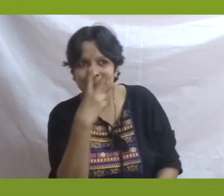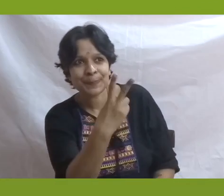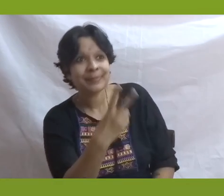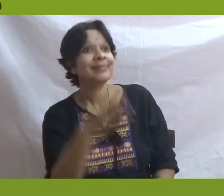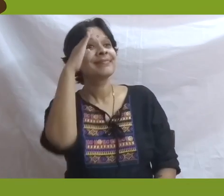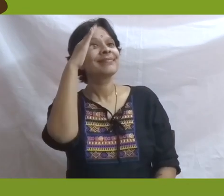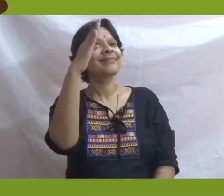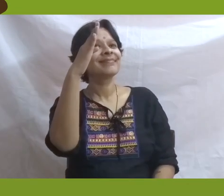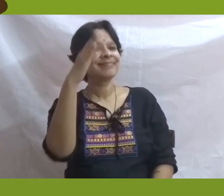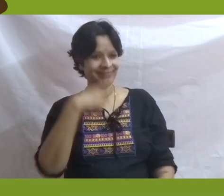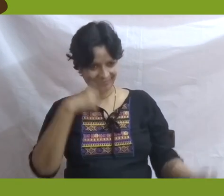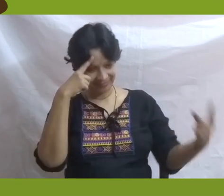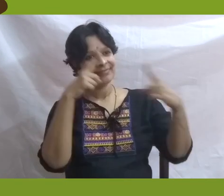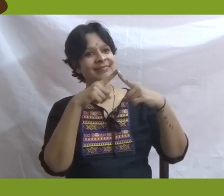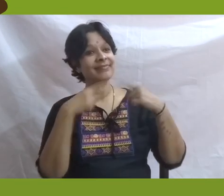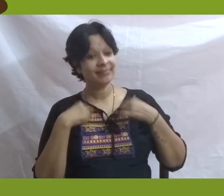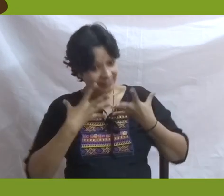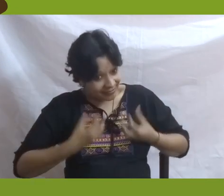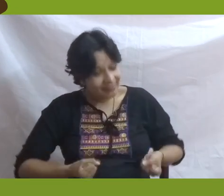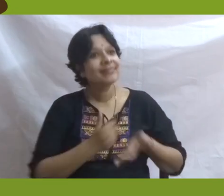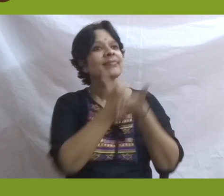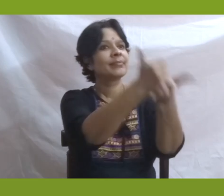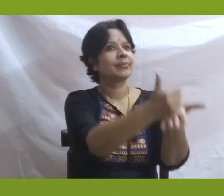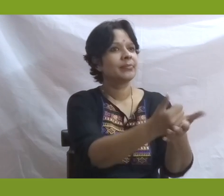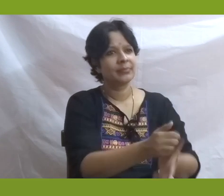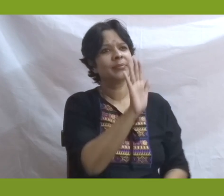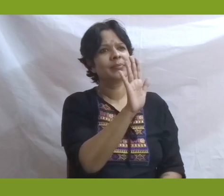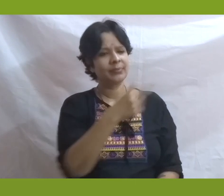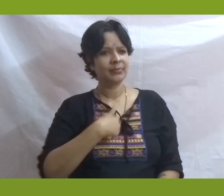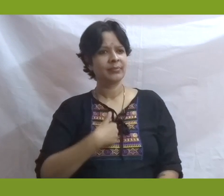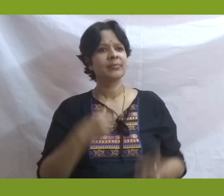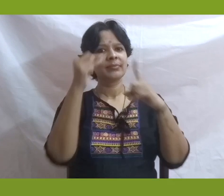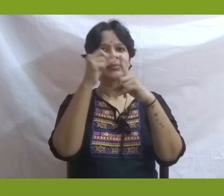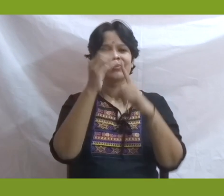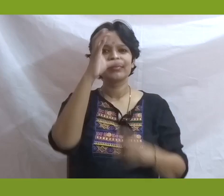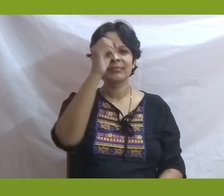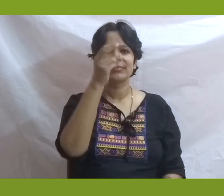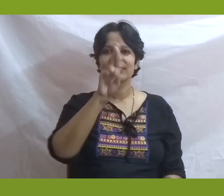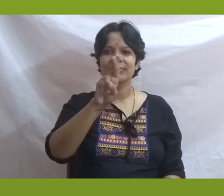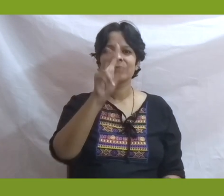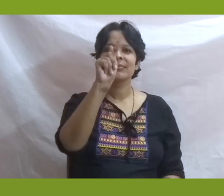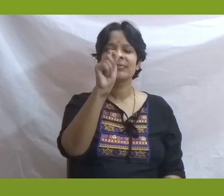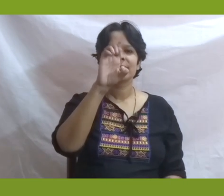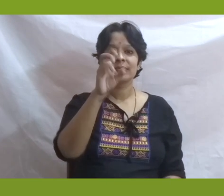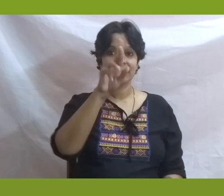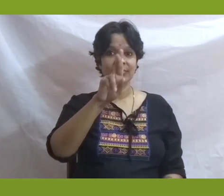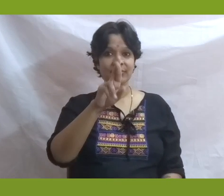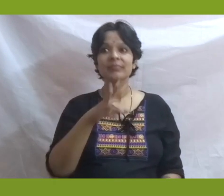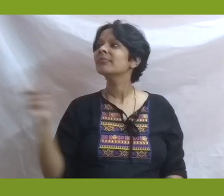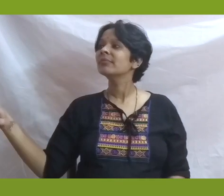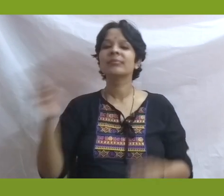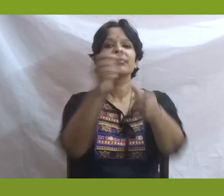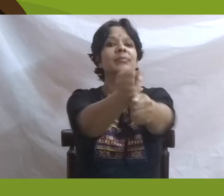"Sir," said the dog with a grin, "I shall be delighted to have you eat me. I'll be out as soon as the porter opens the door."